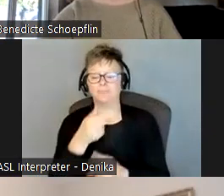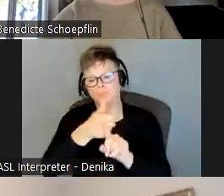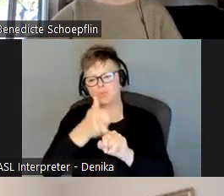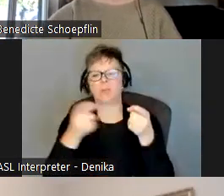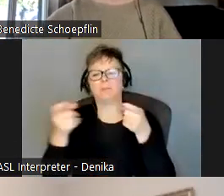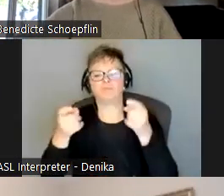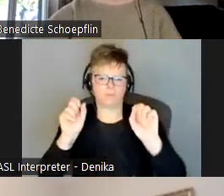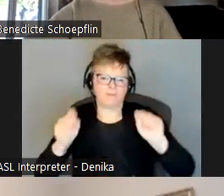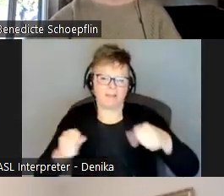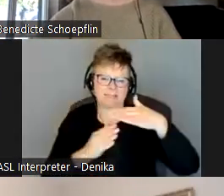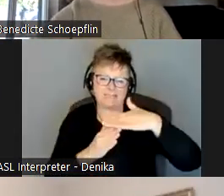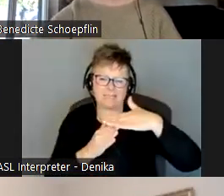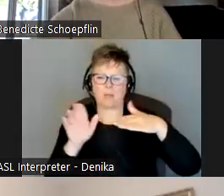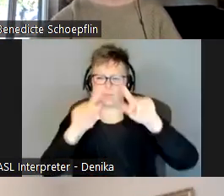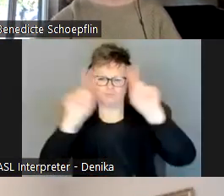well.